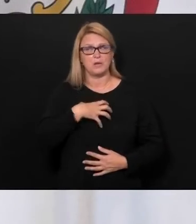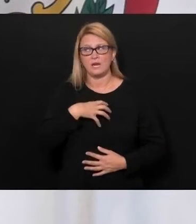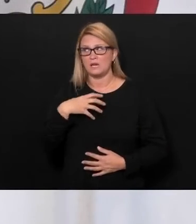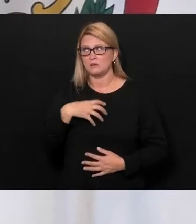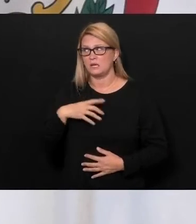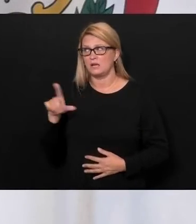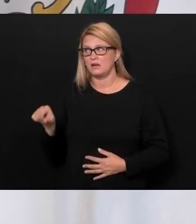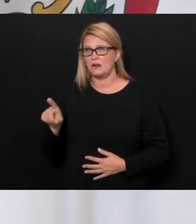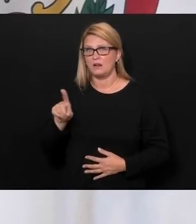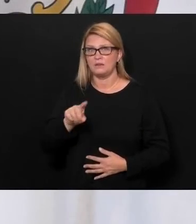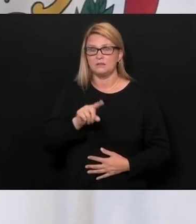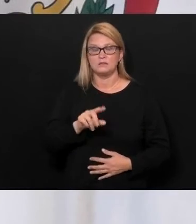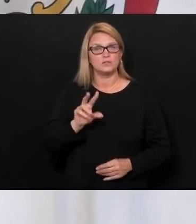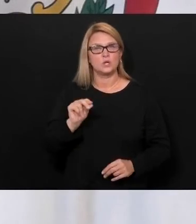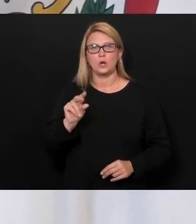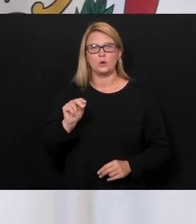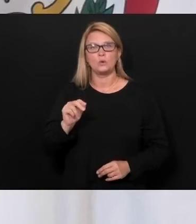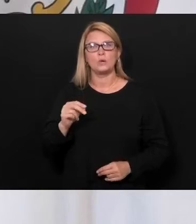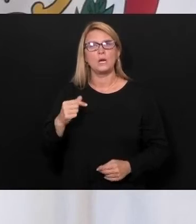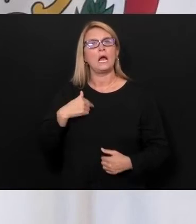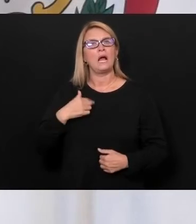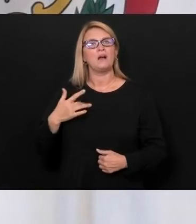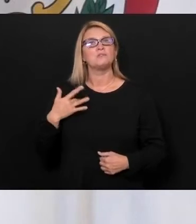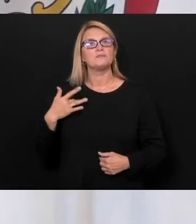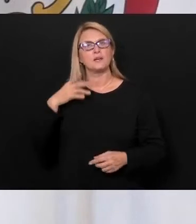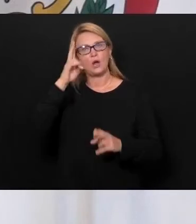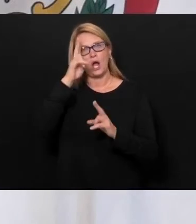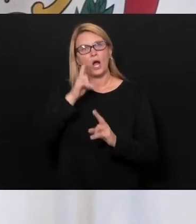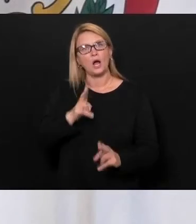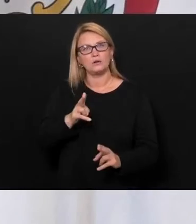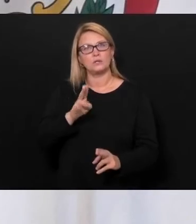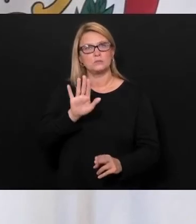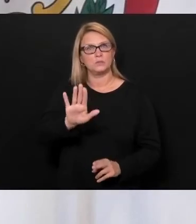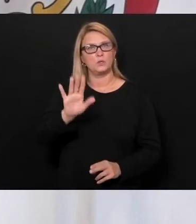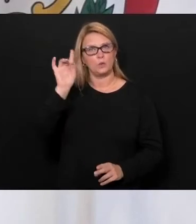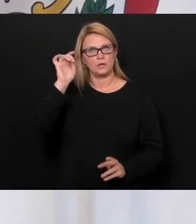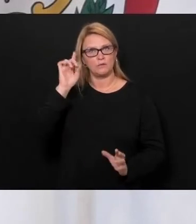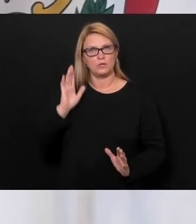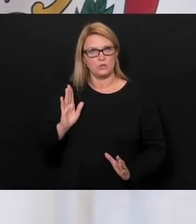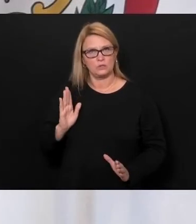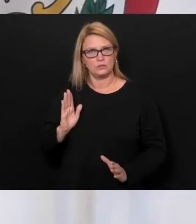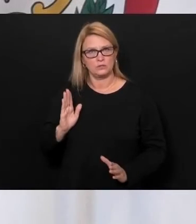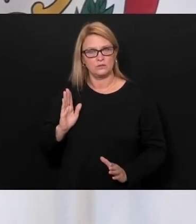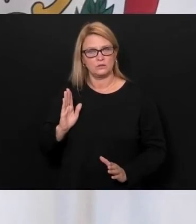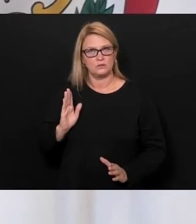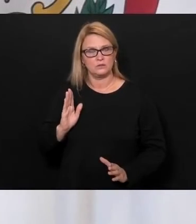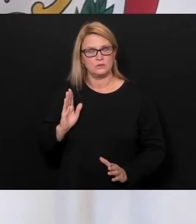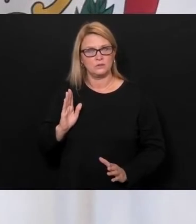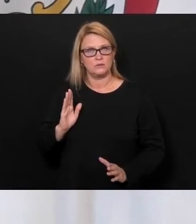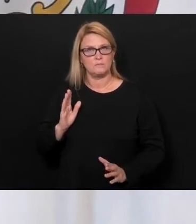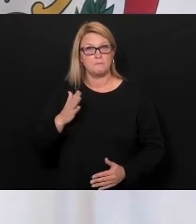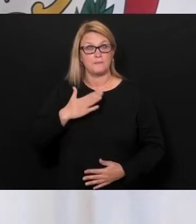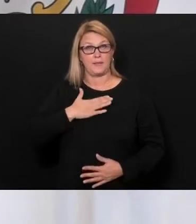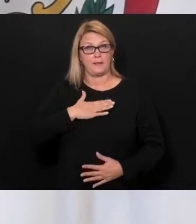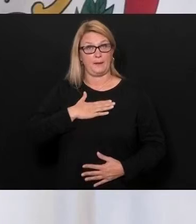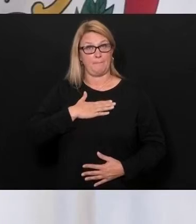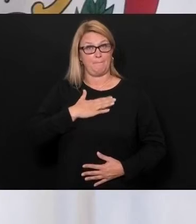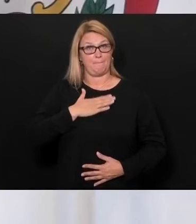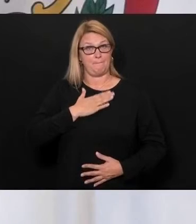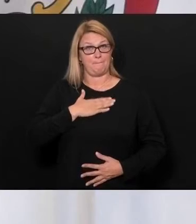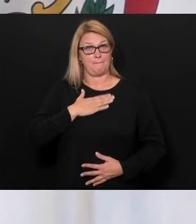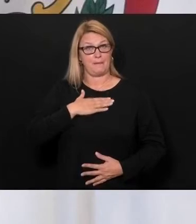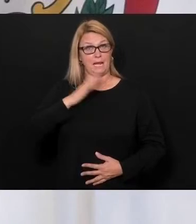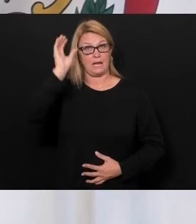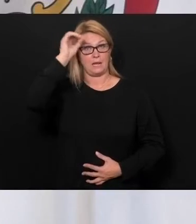I said it was an honor. I also said that I have, in my opinion at least,